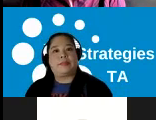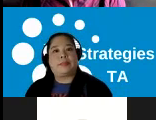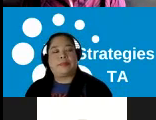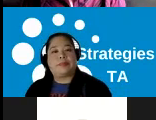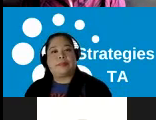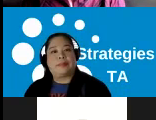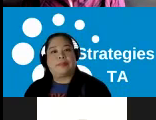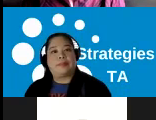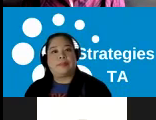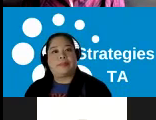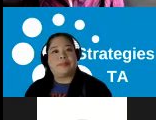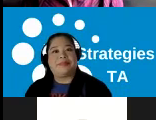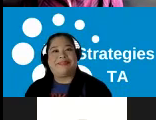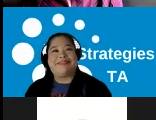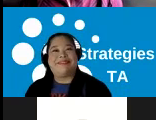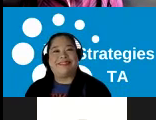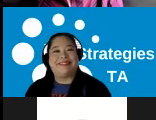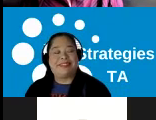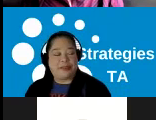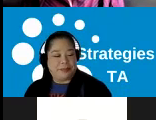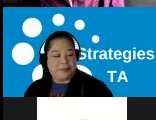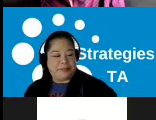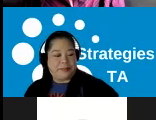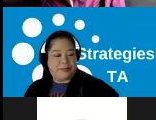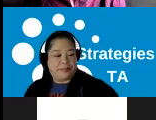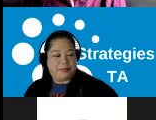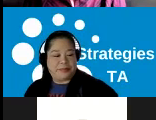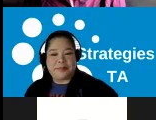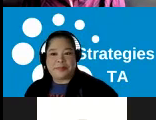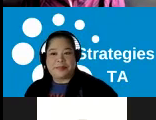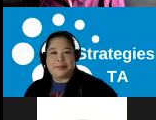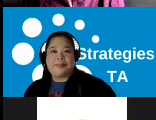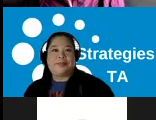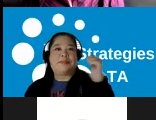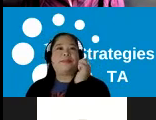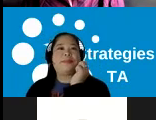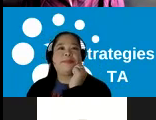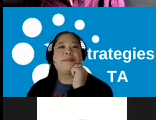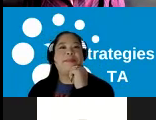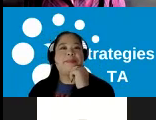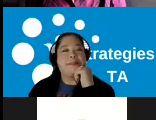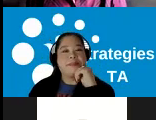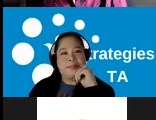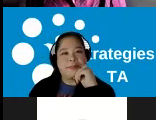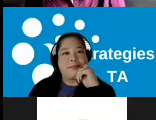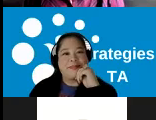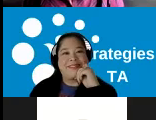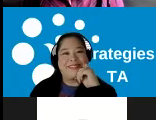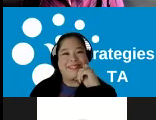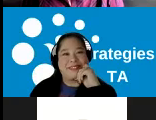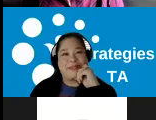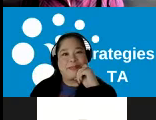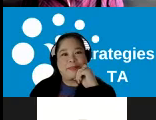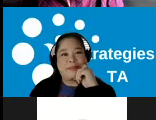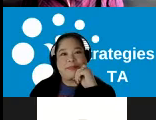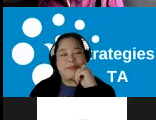really hopeful. And Lydia, honestly, we had the very same conversation at our house when we brought our baby home. I've been working in